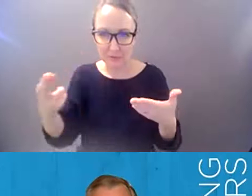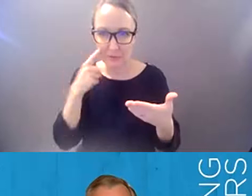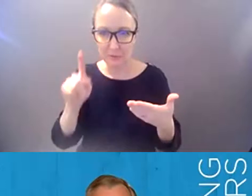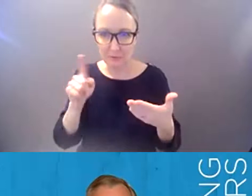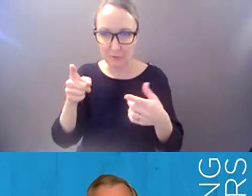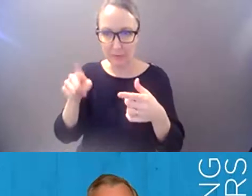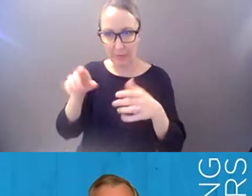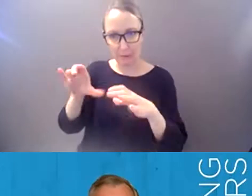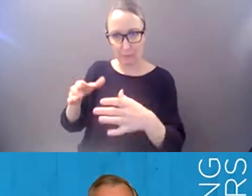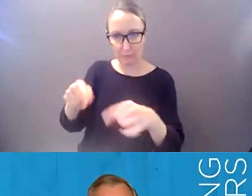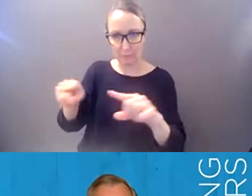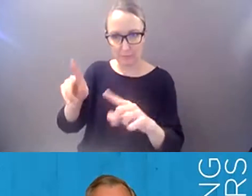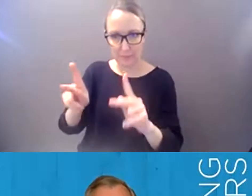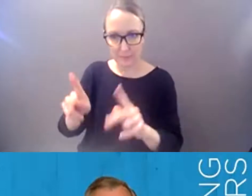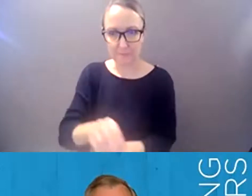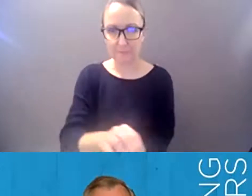them.